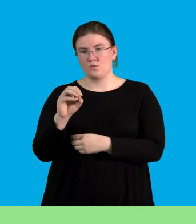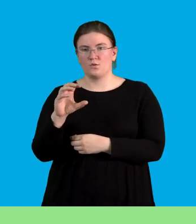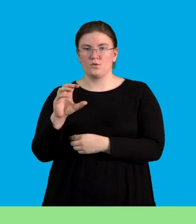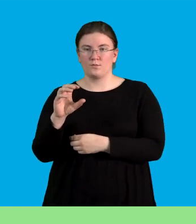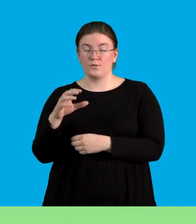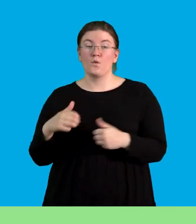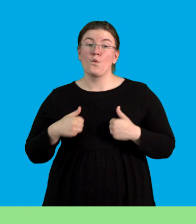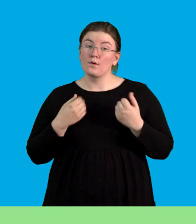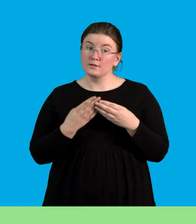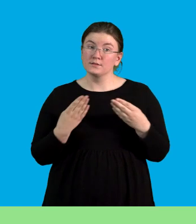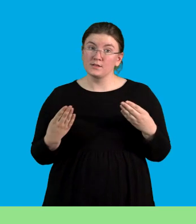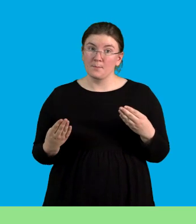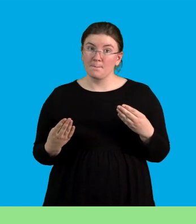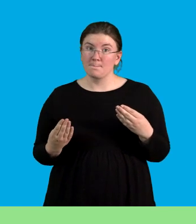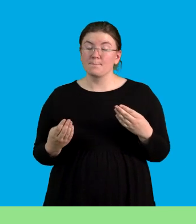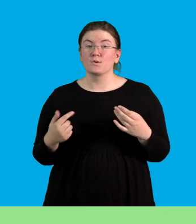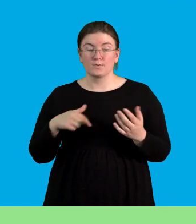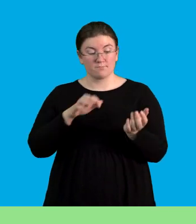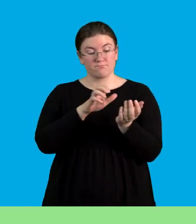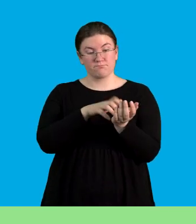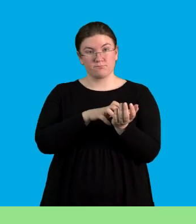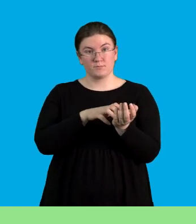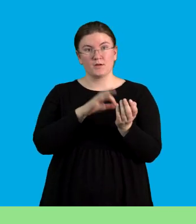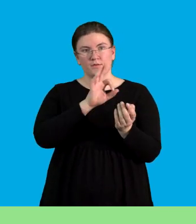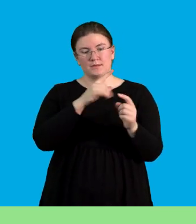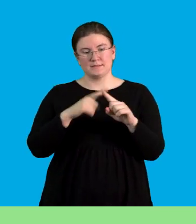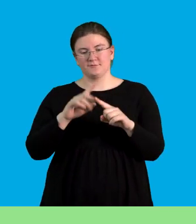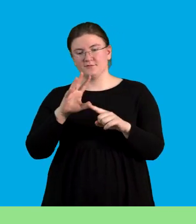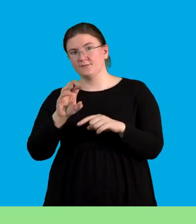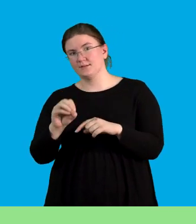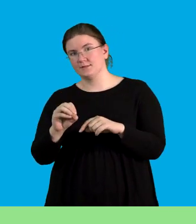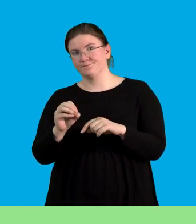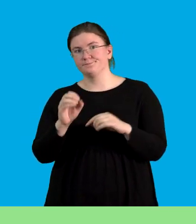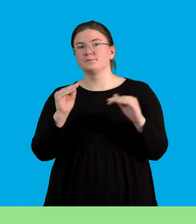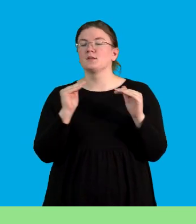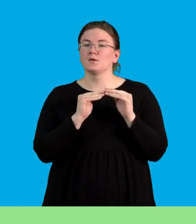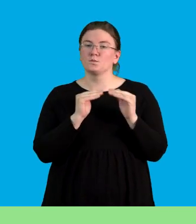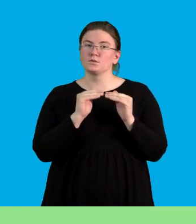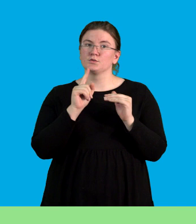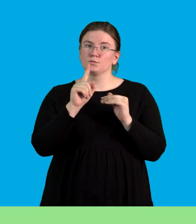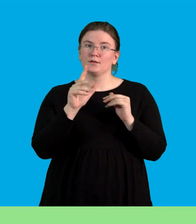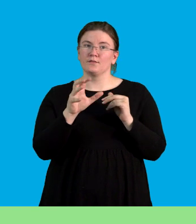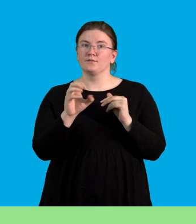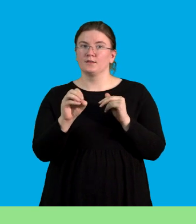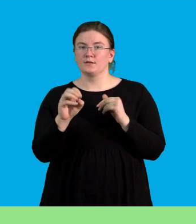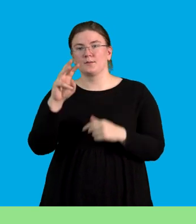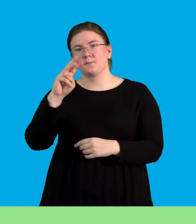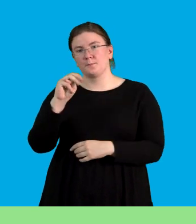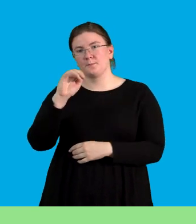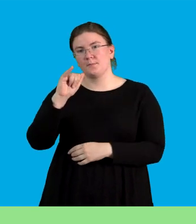micrometers. And when we take our calculators, we will say punch in 3 times 50, and that will give